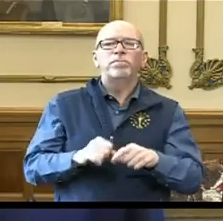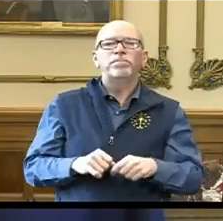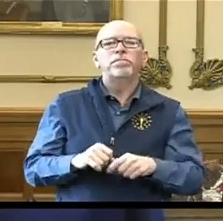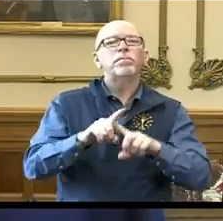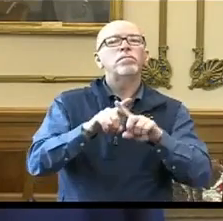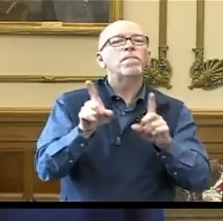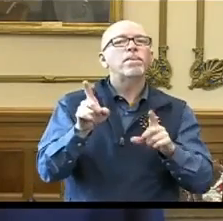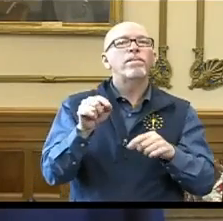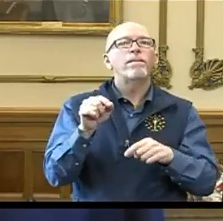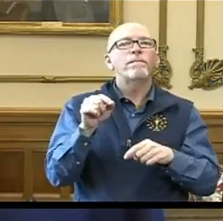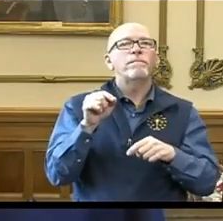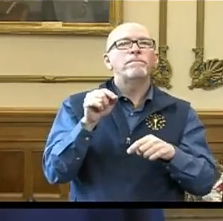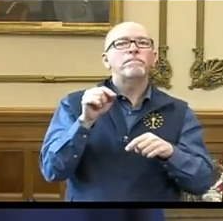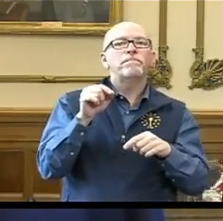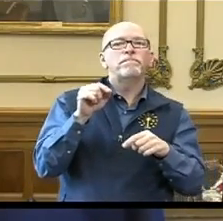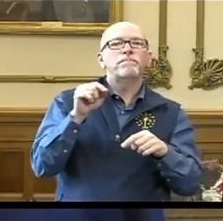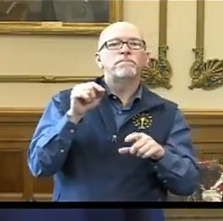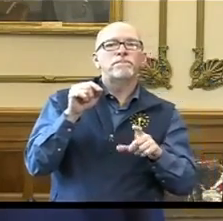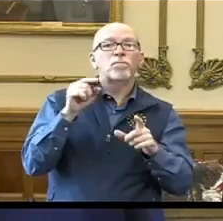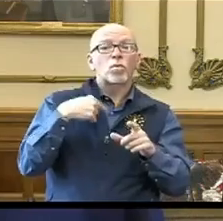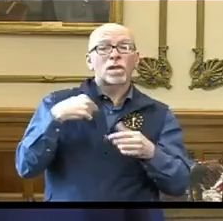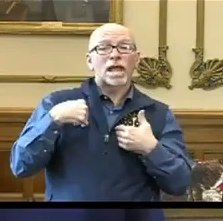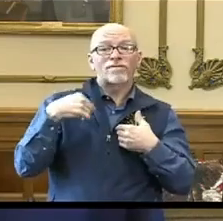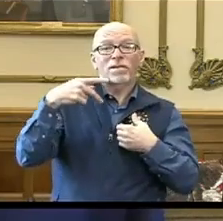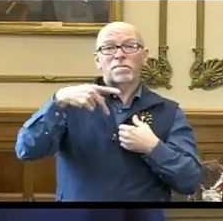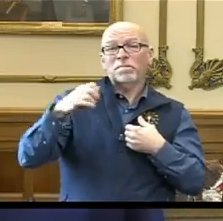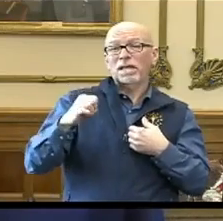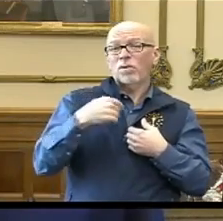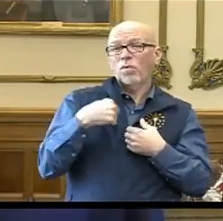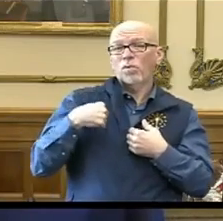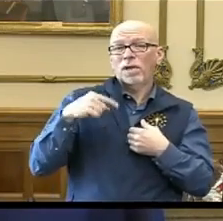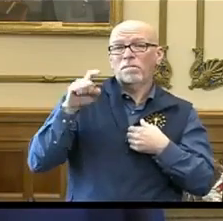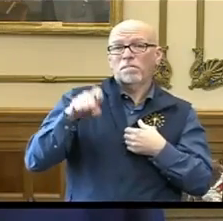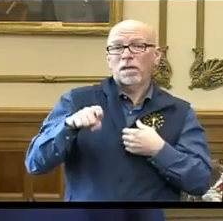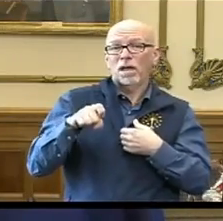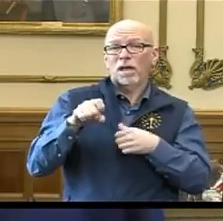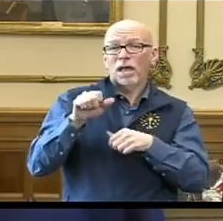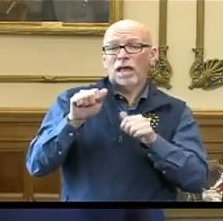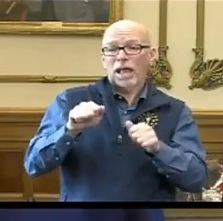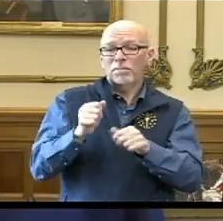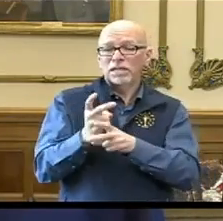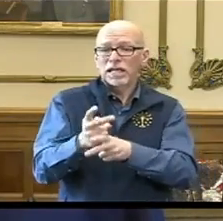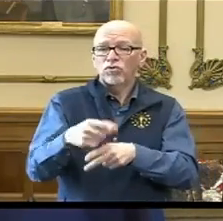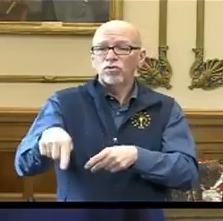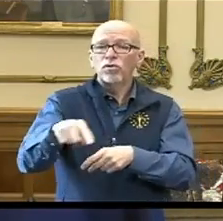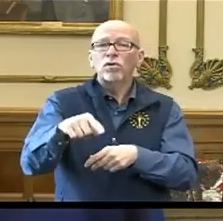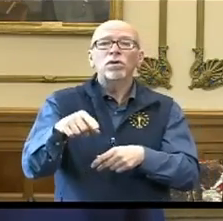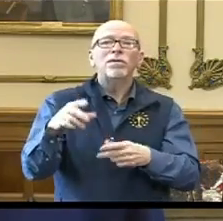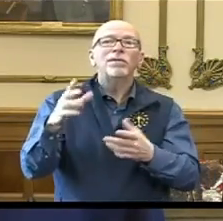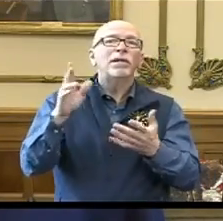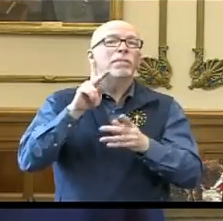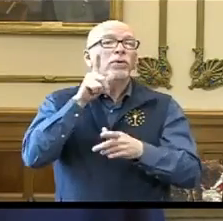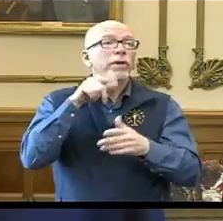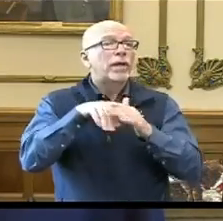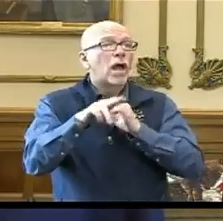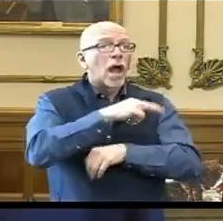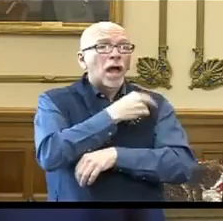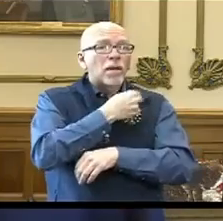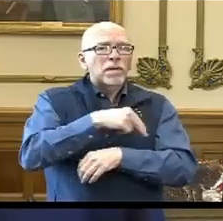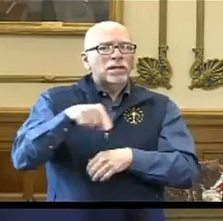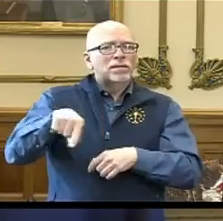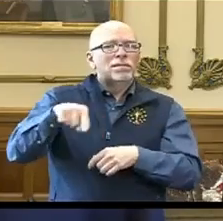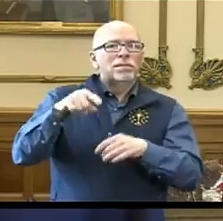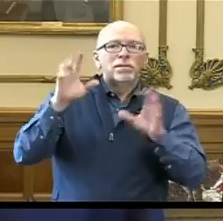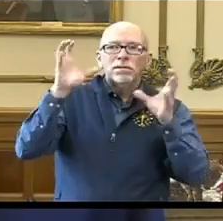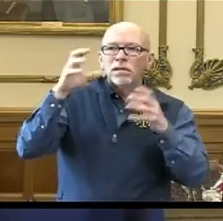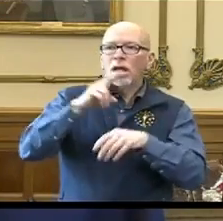we think about having a PPE, that we need to be able to care for those folks who are going into the hospitals. And of course, as Dr. Box just said, there are